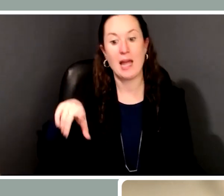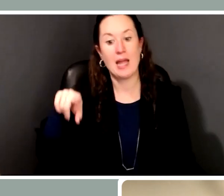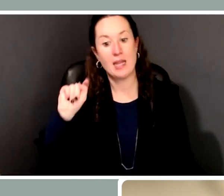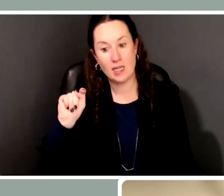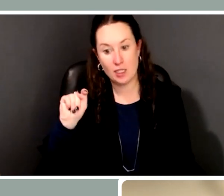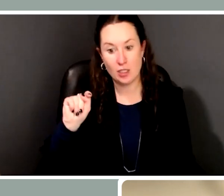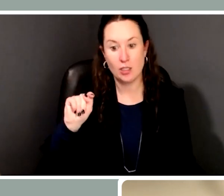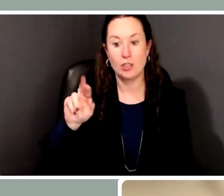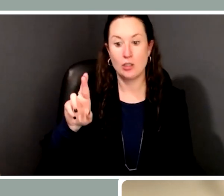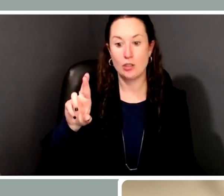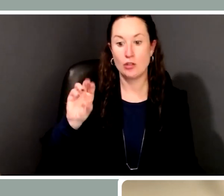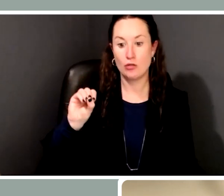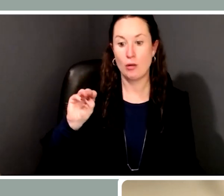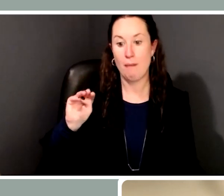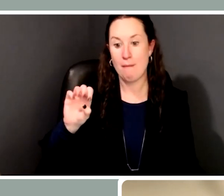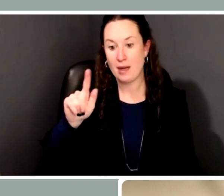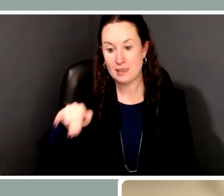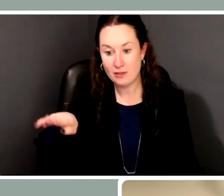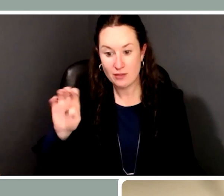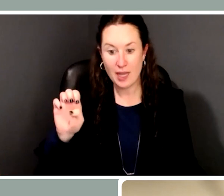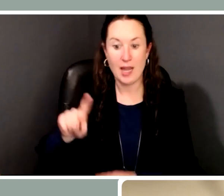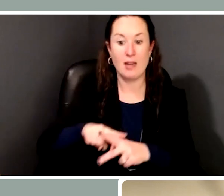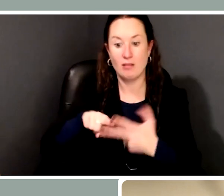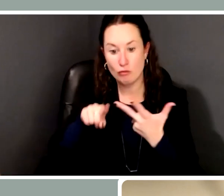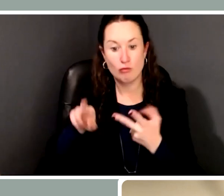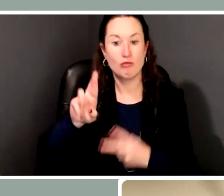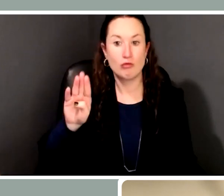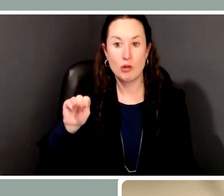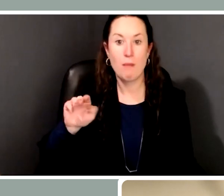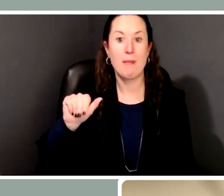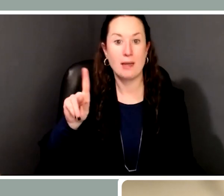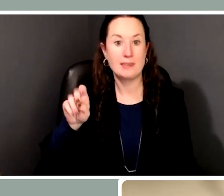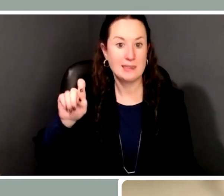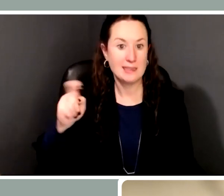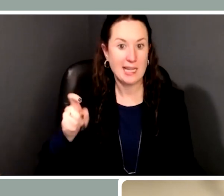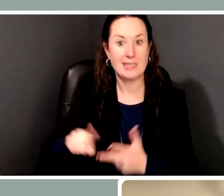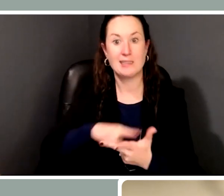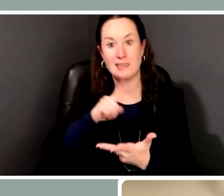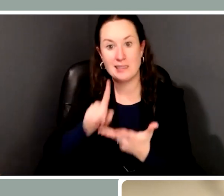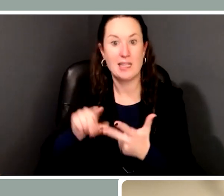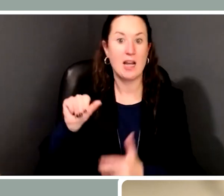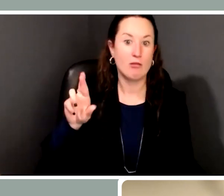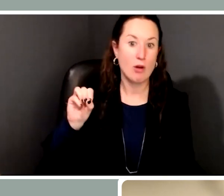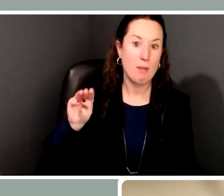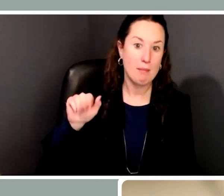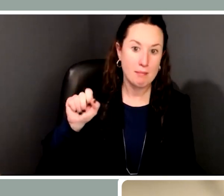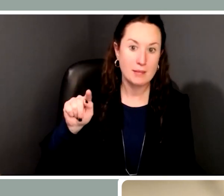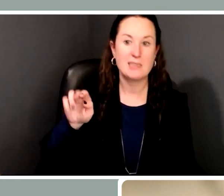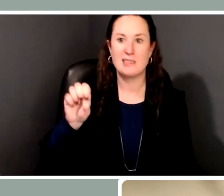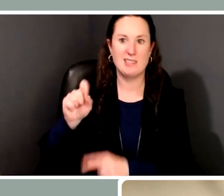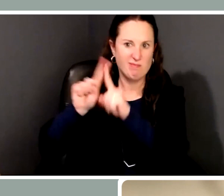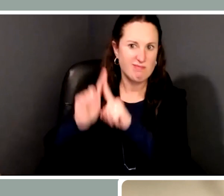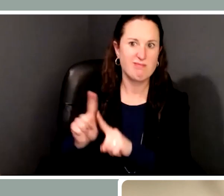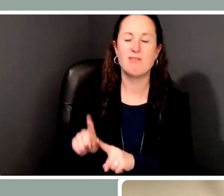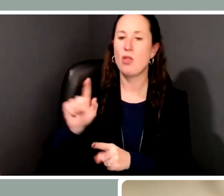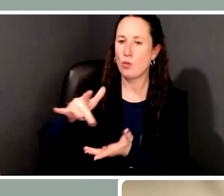so things like Arimidex or Femara, or all of those drugs are targeted therapies. They're targeted